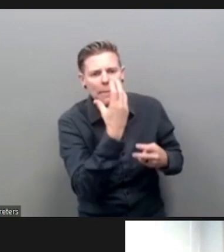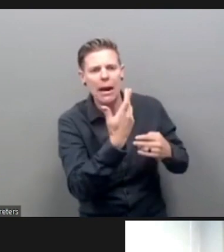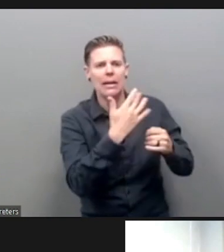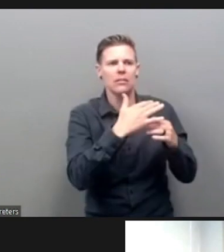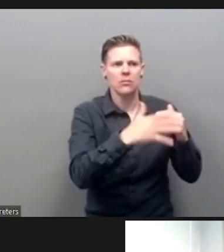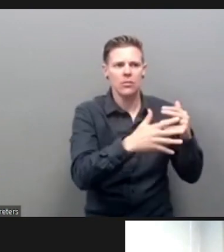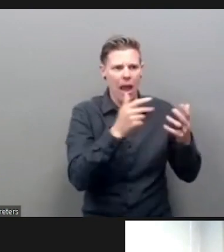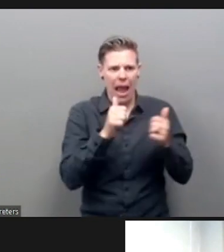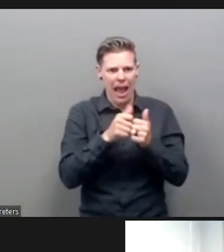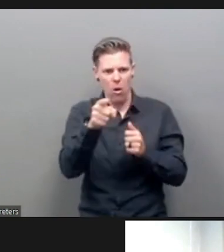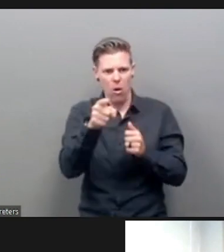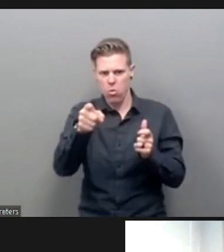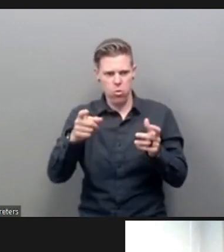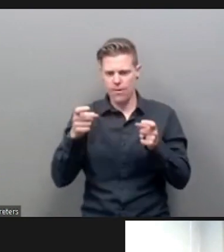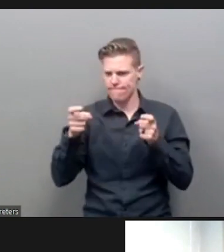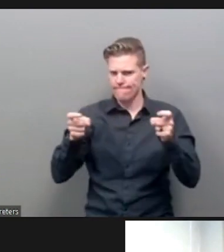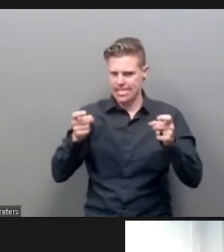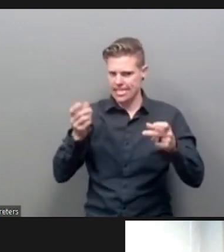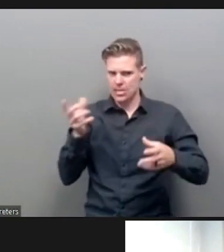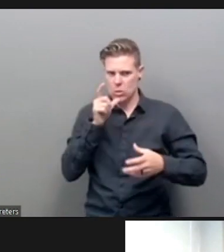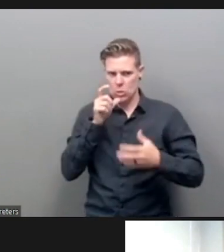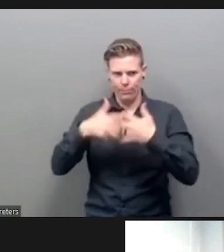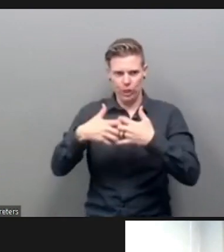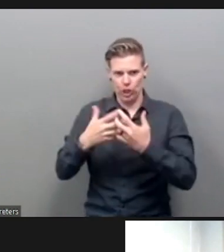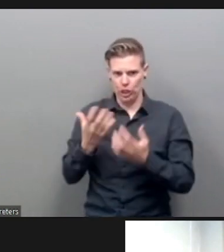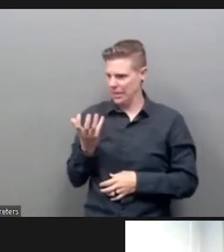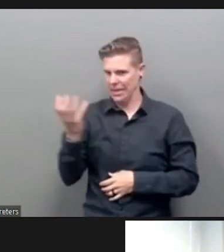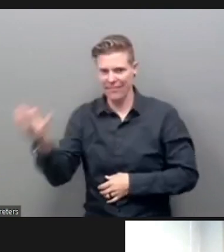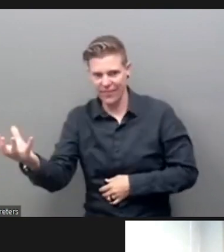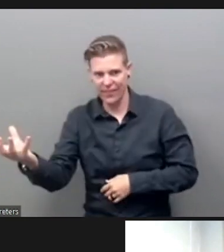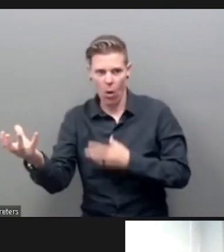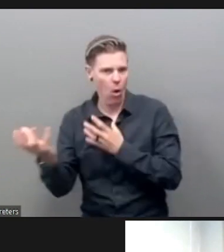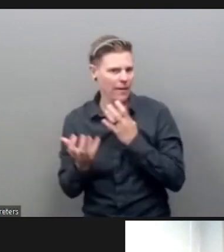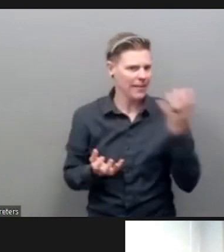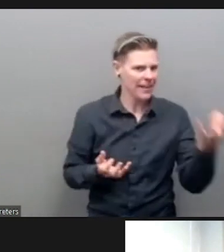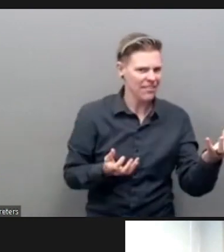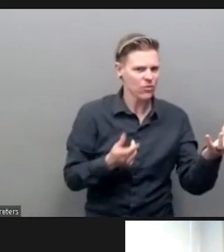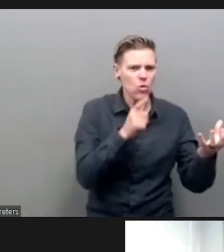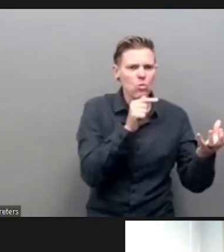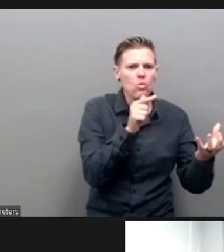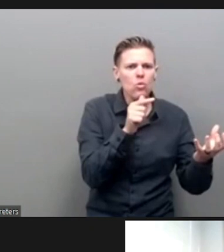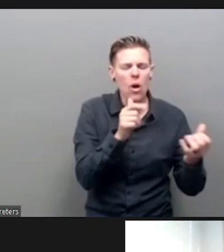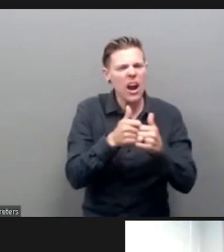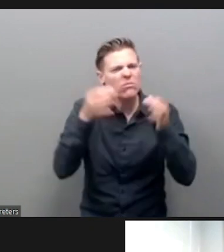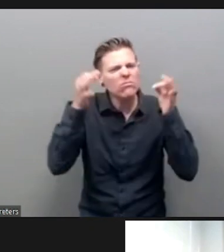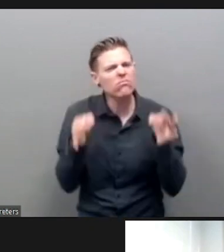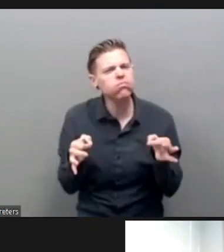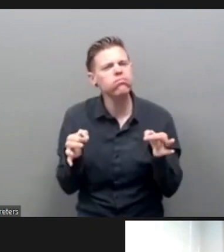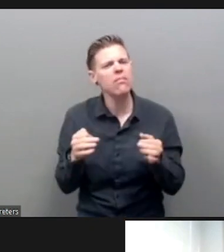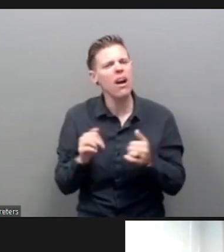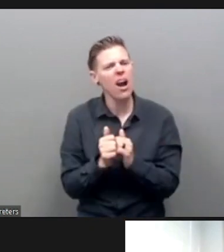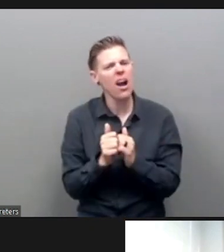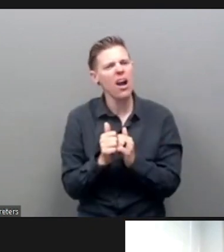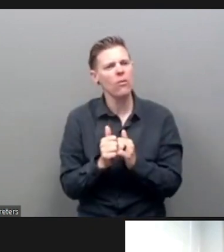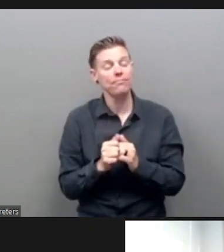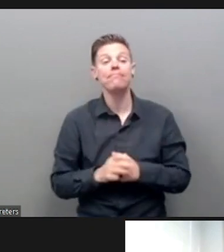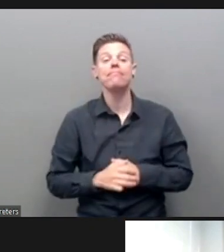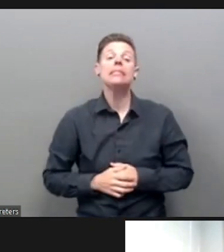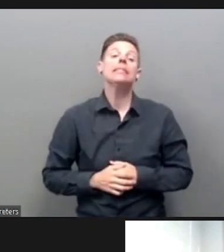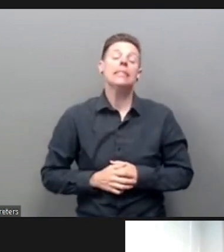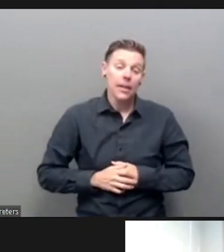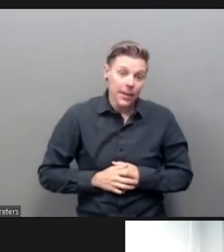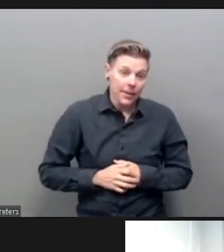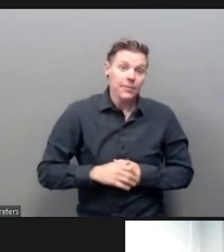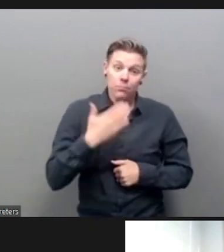push and shove coming in terms of resources? Can you give some examples? Yeah, I think that's a great question, and one we've been